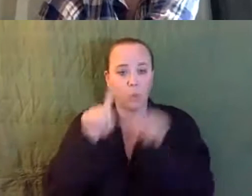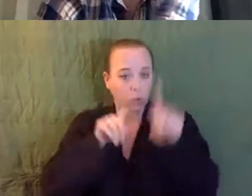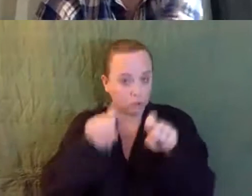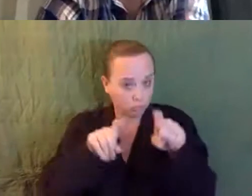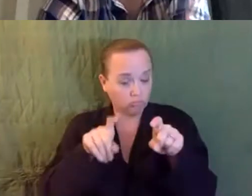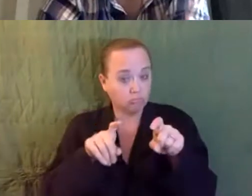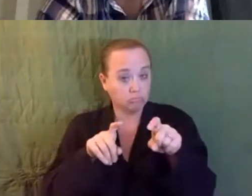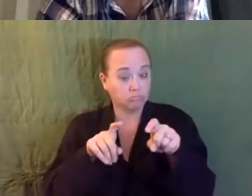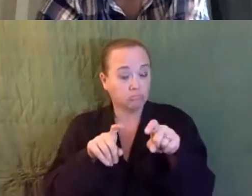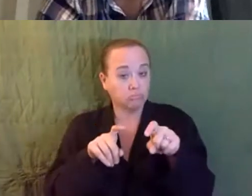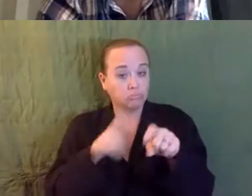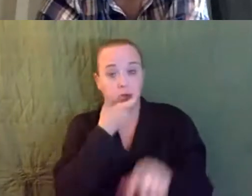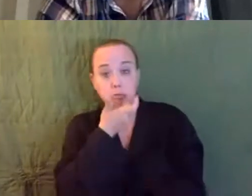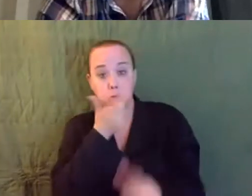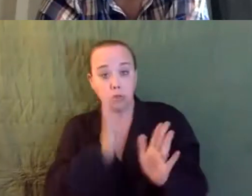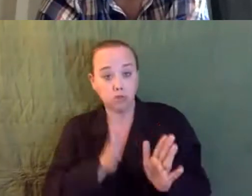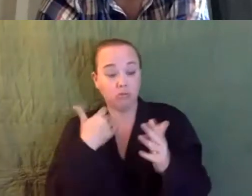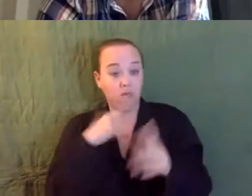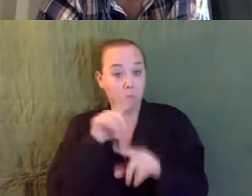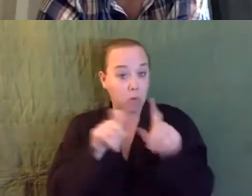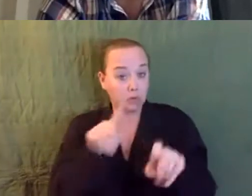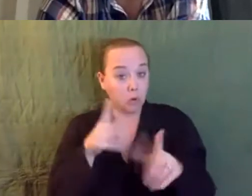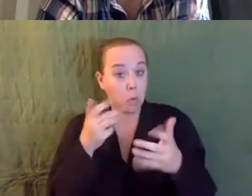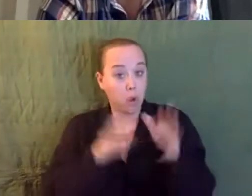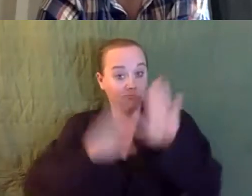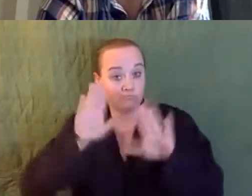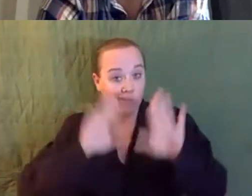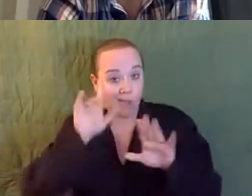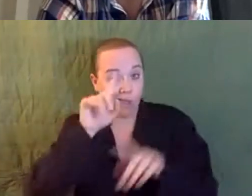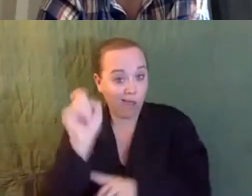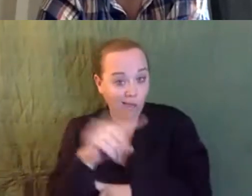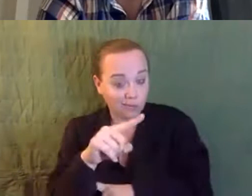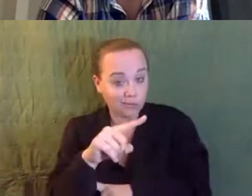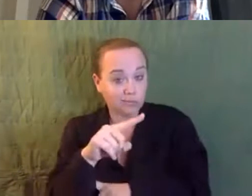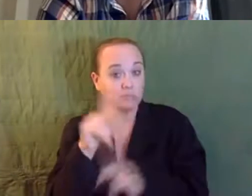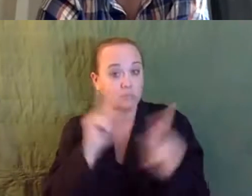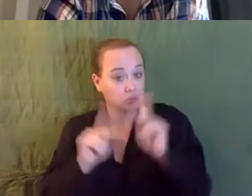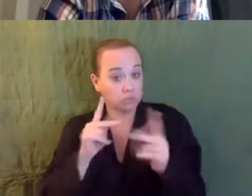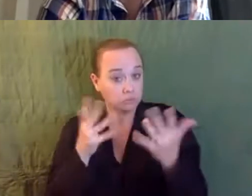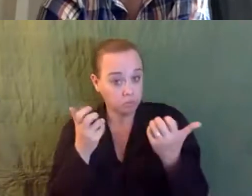questions that you would like to ask of our candidates,